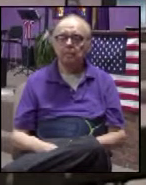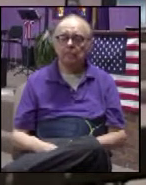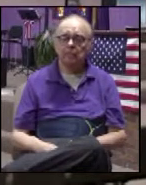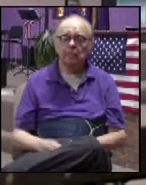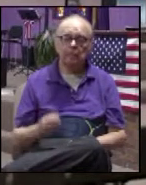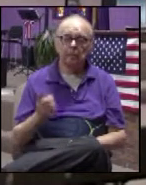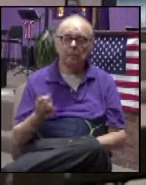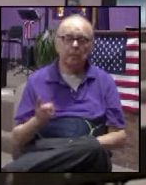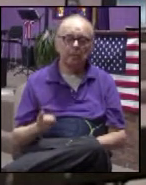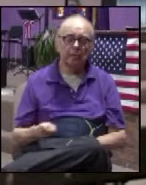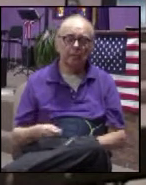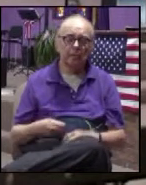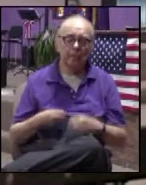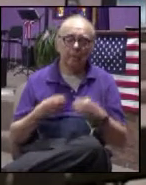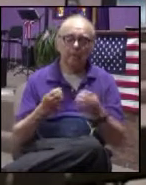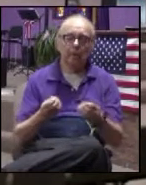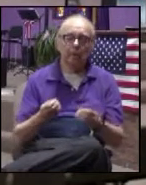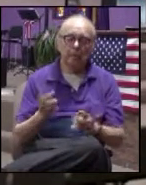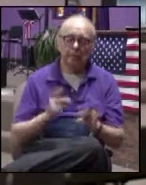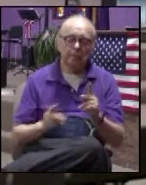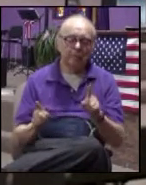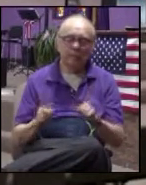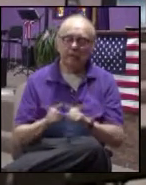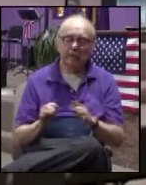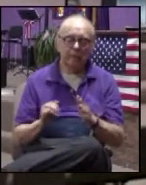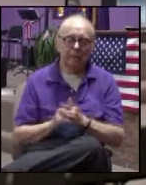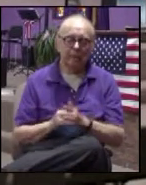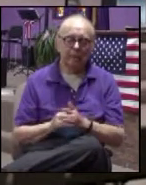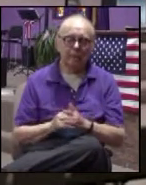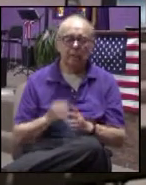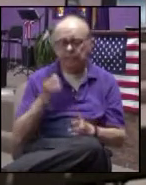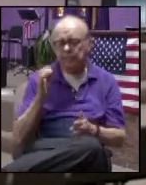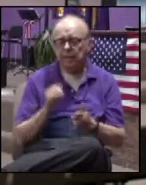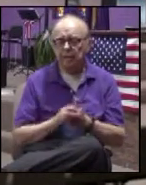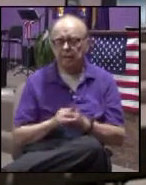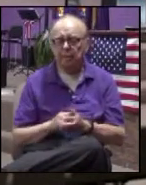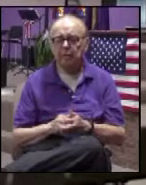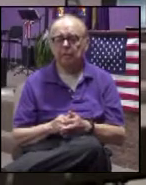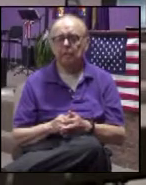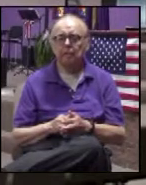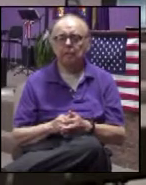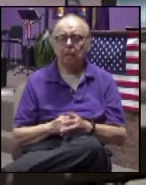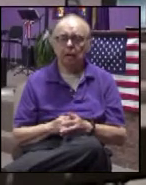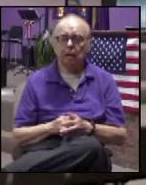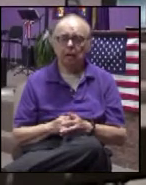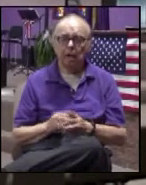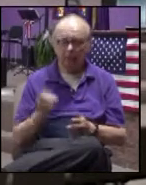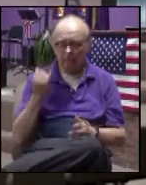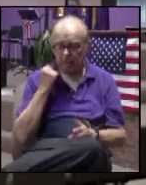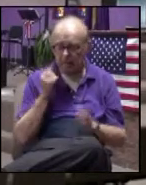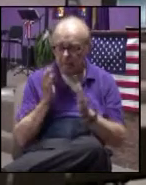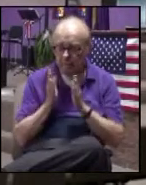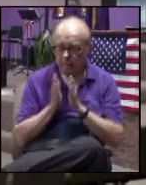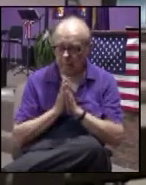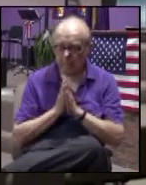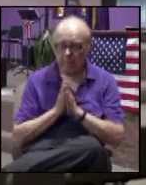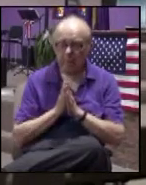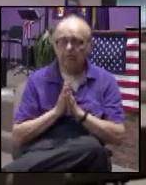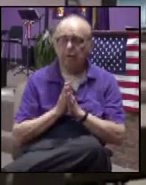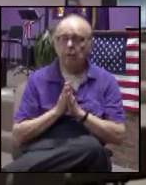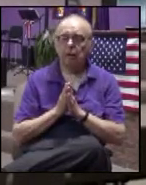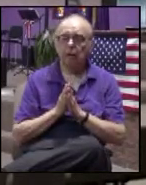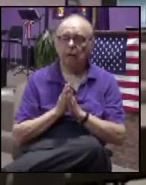just throw this out because there's a lot of you that are like this, and I understand it. If I was to ask,